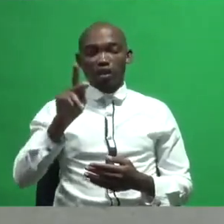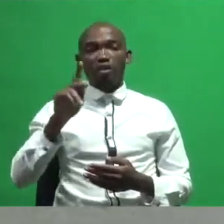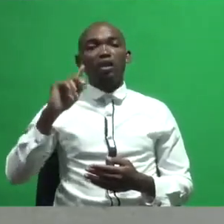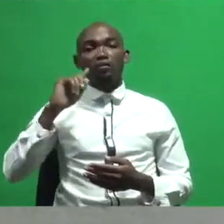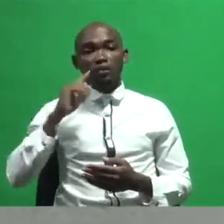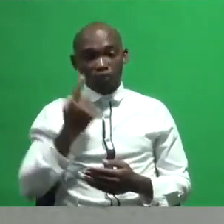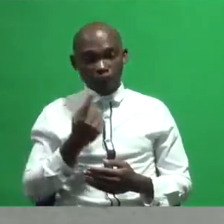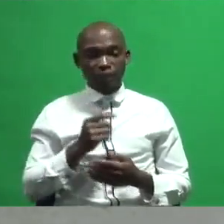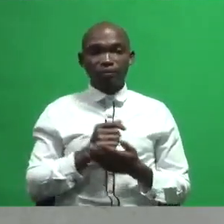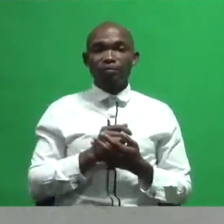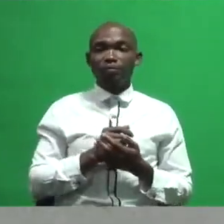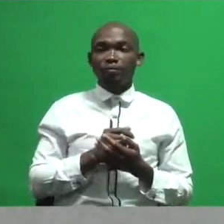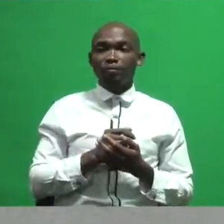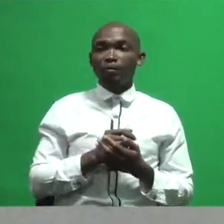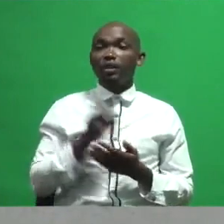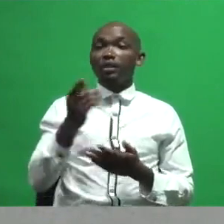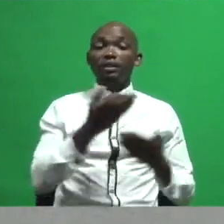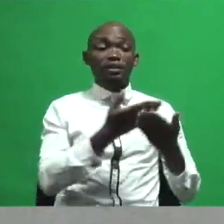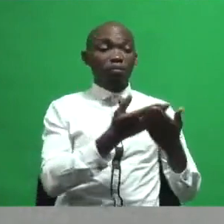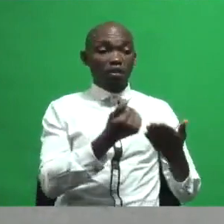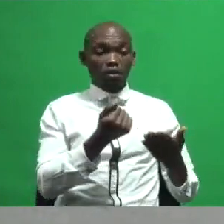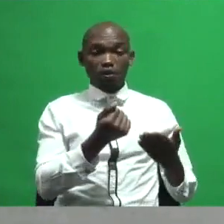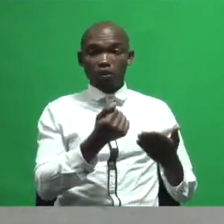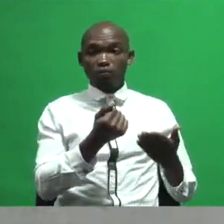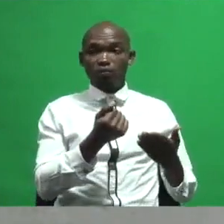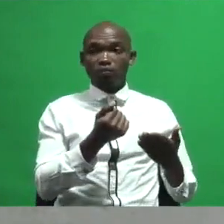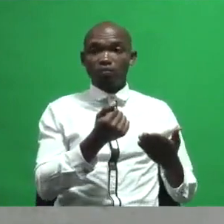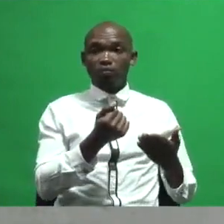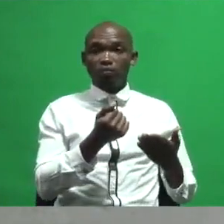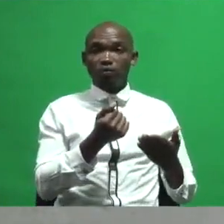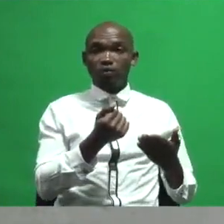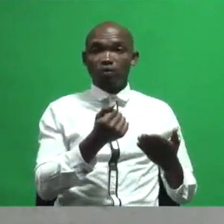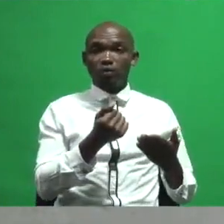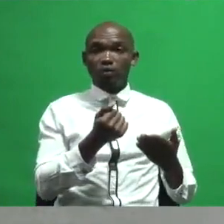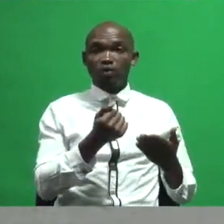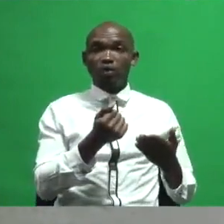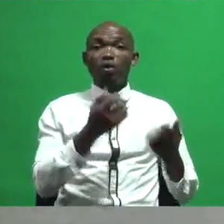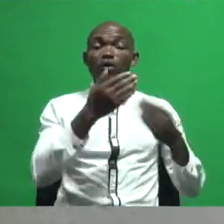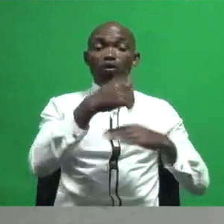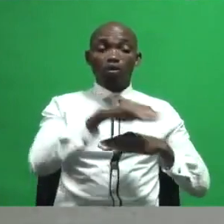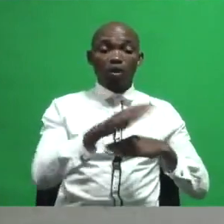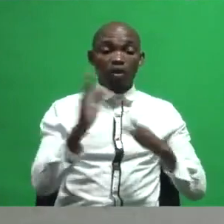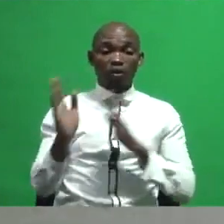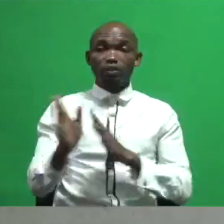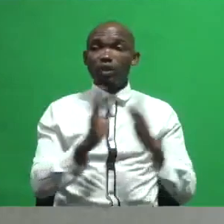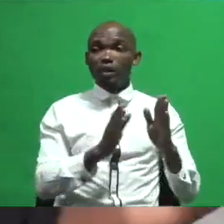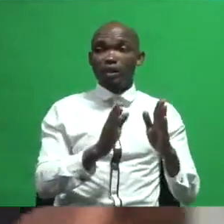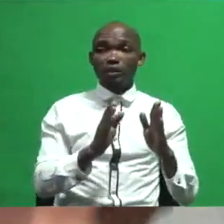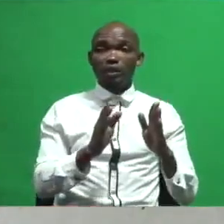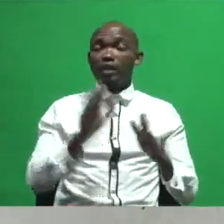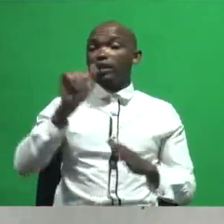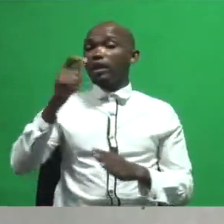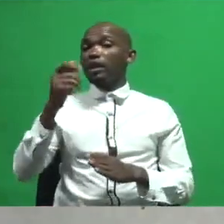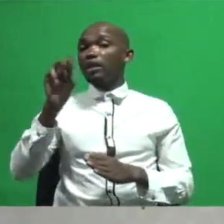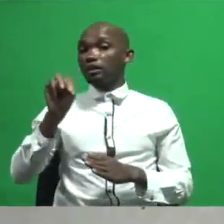Okay, thank you. You have tried. You have tried. This is because, my dear, this, whatever you're going to arrange